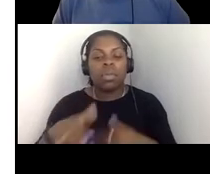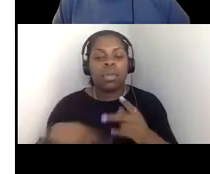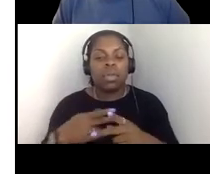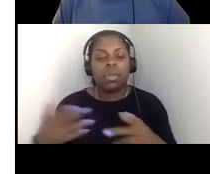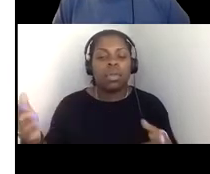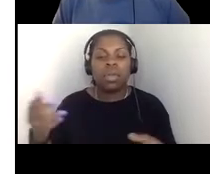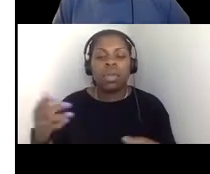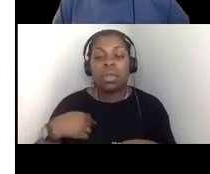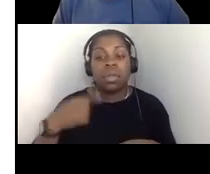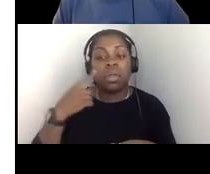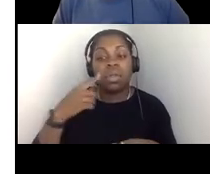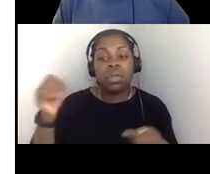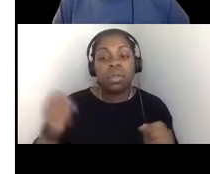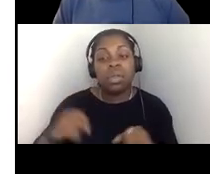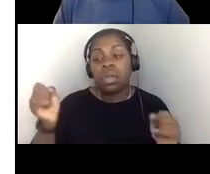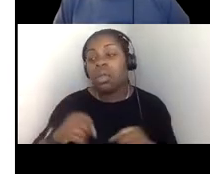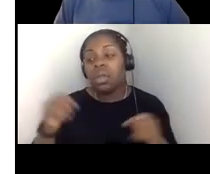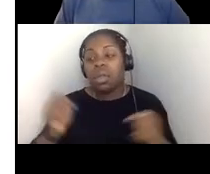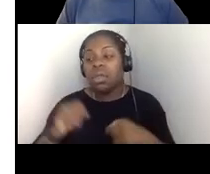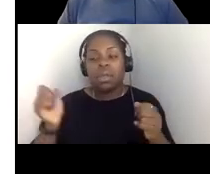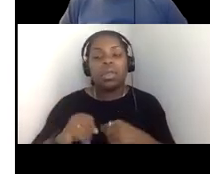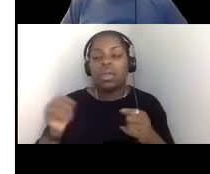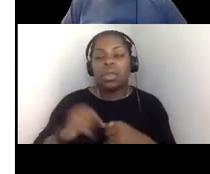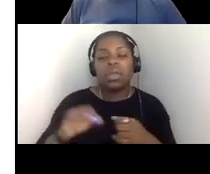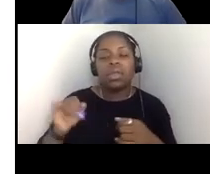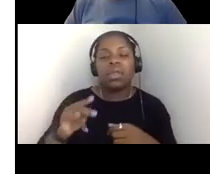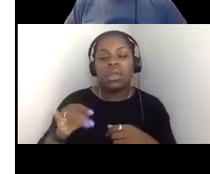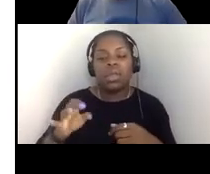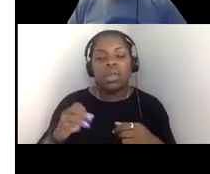Jobs with justice, yes, yes, yes. Okay, so we have